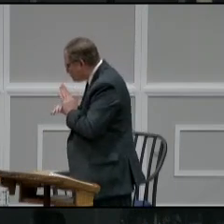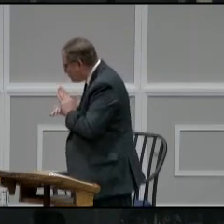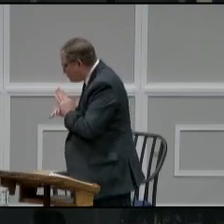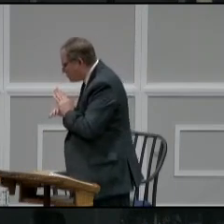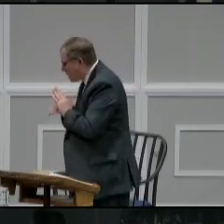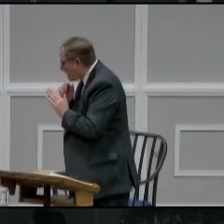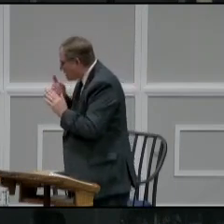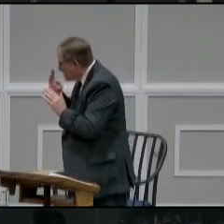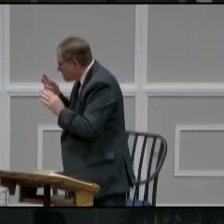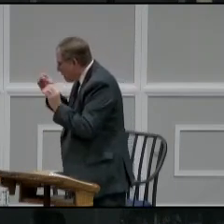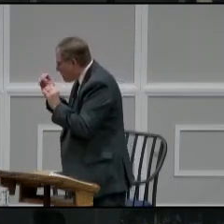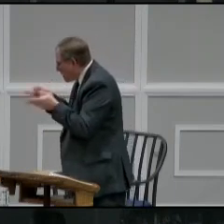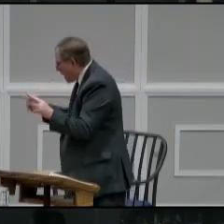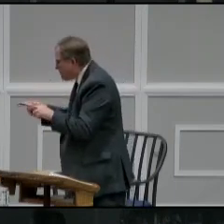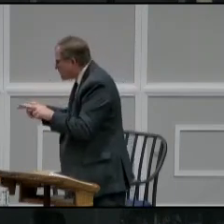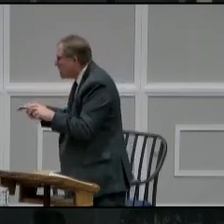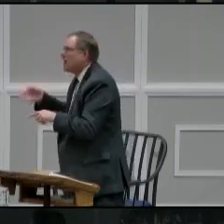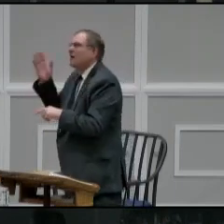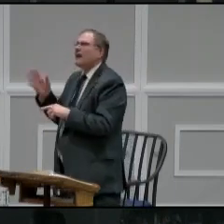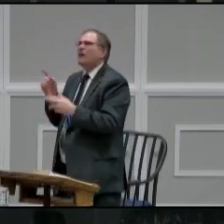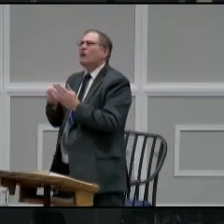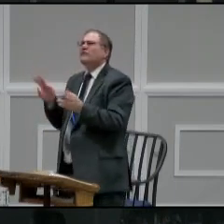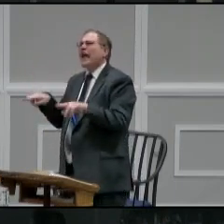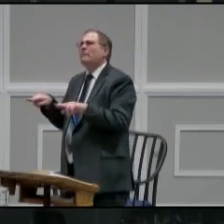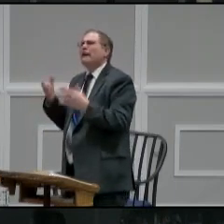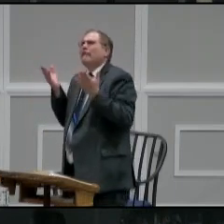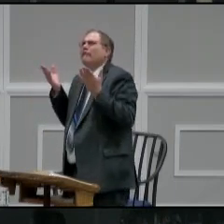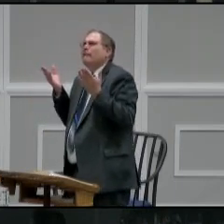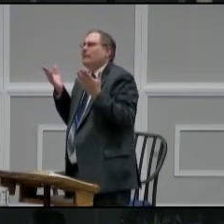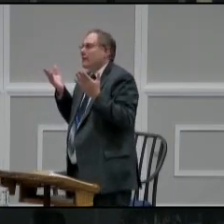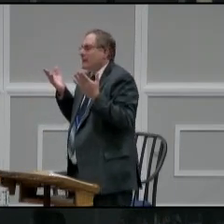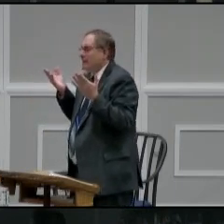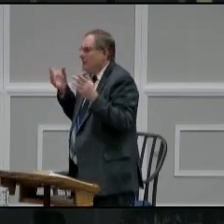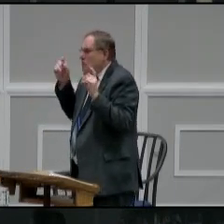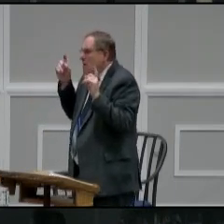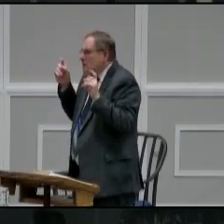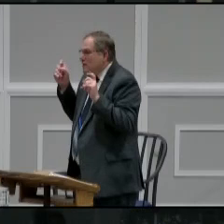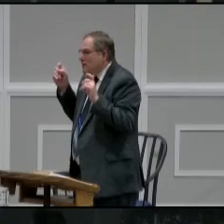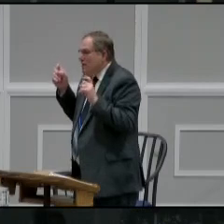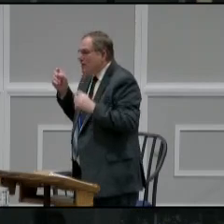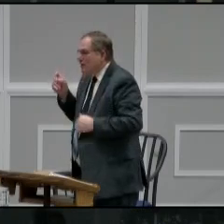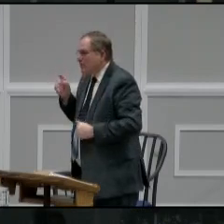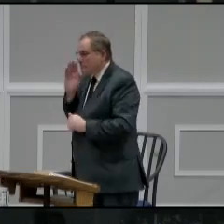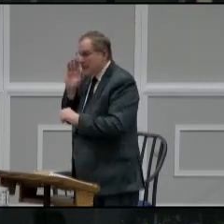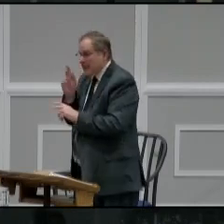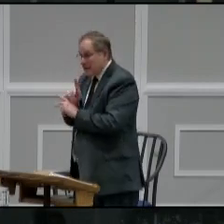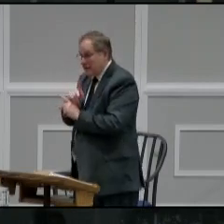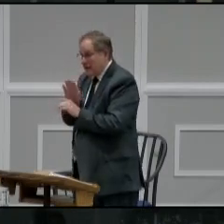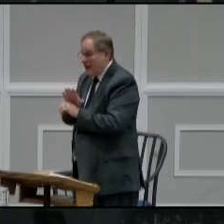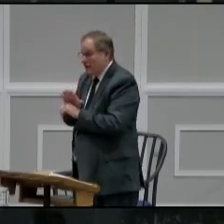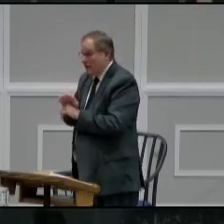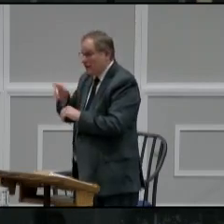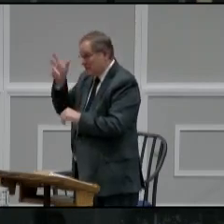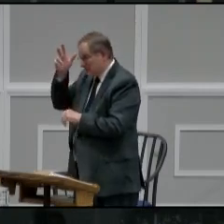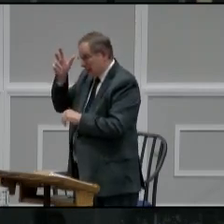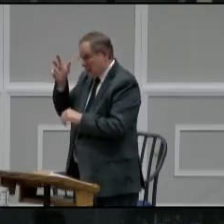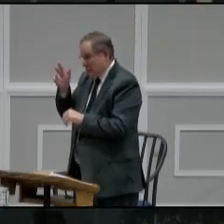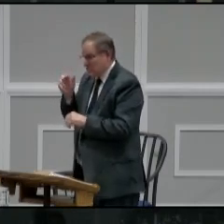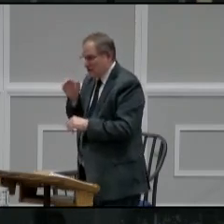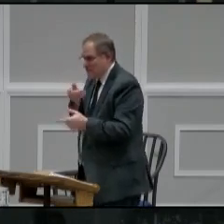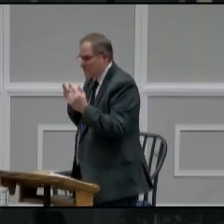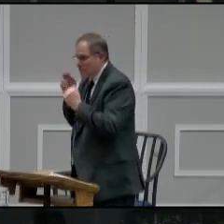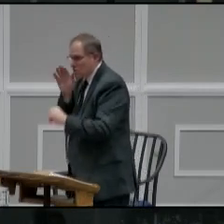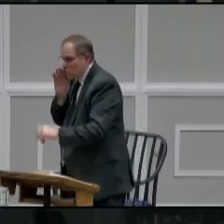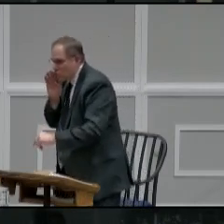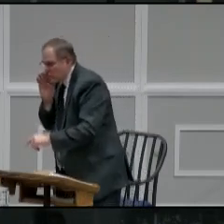happening. God, what is going on? And beware, because at that moment, the devil's going to try to come whisper in your ear. Your